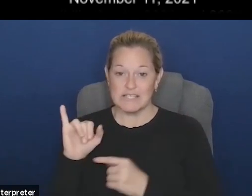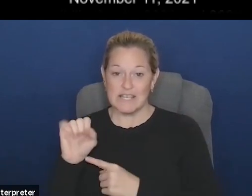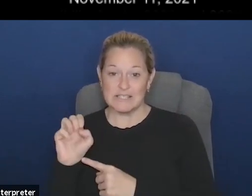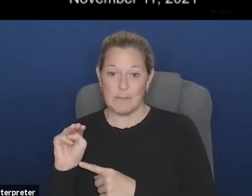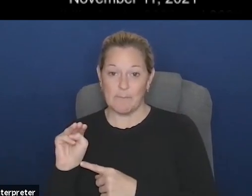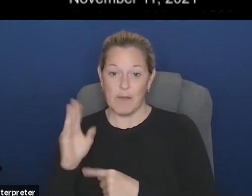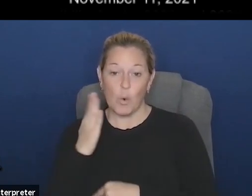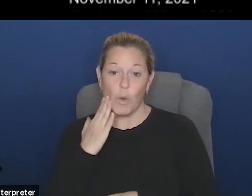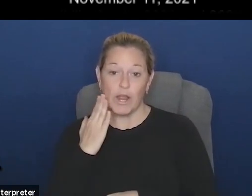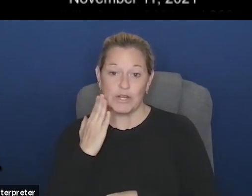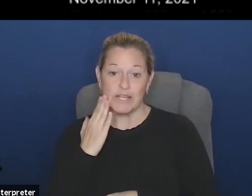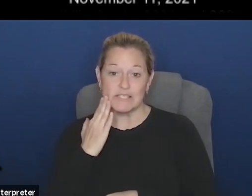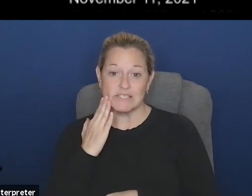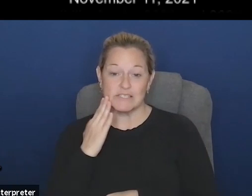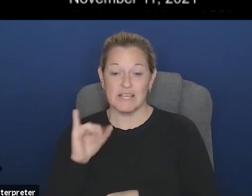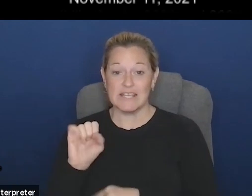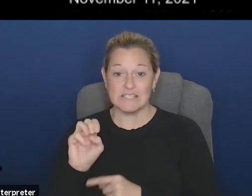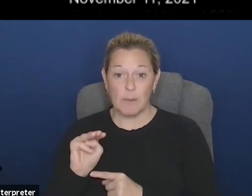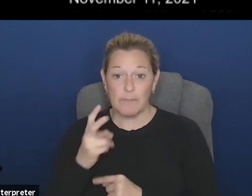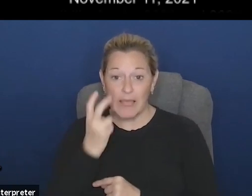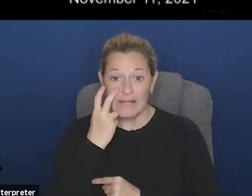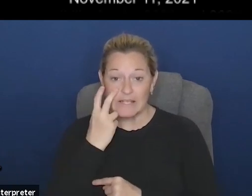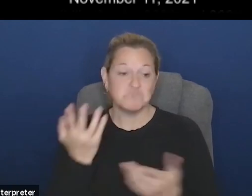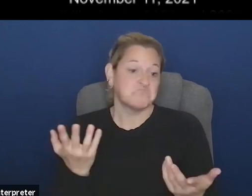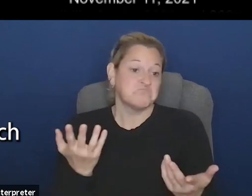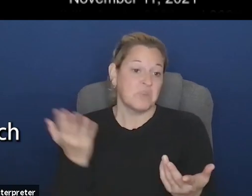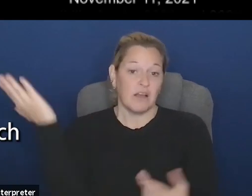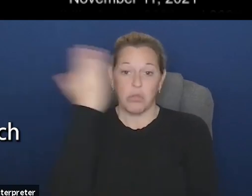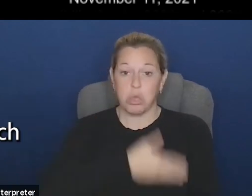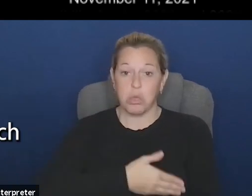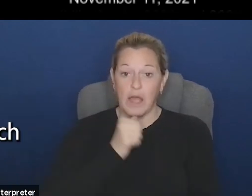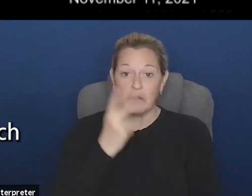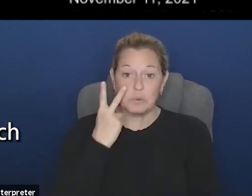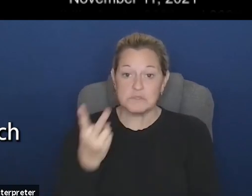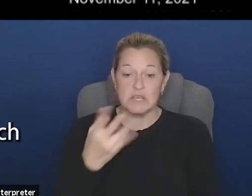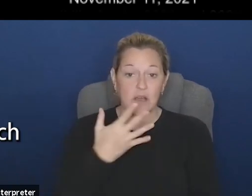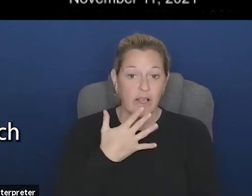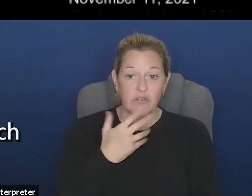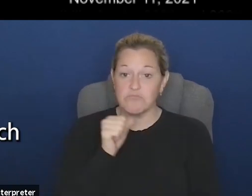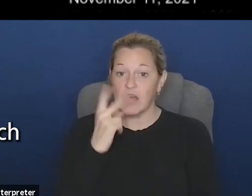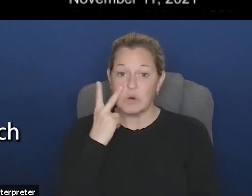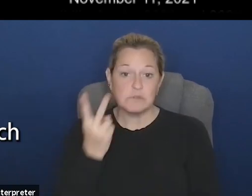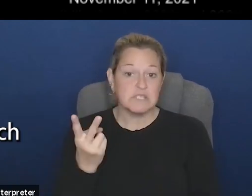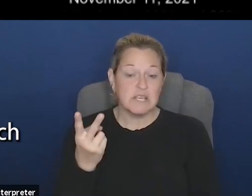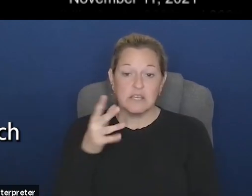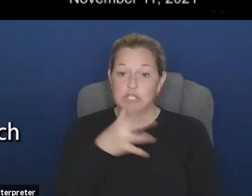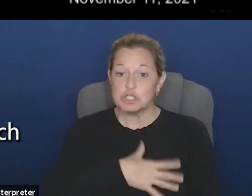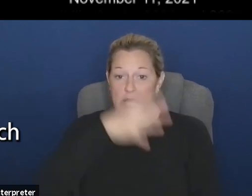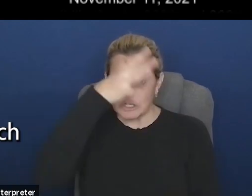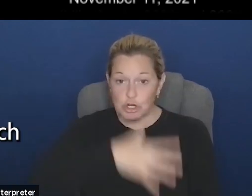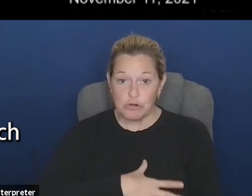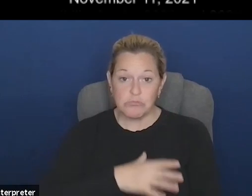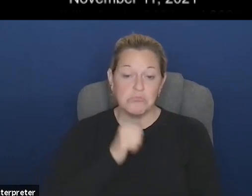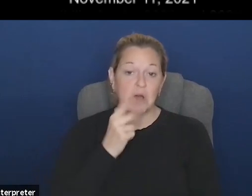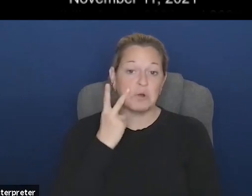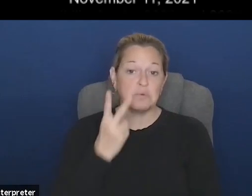don't see color, I don't see ability, I don't see gender. And on the surface, it sounds very much like it's the right thing